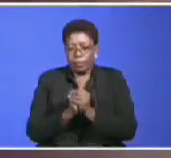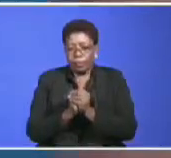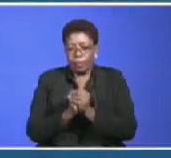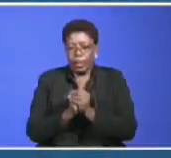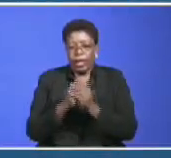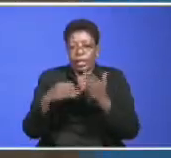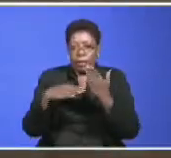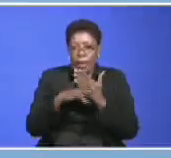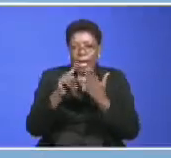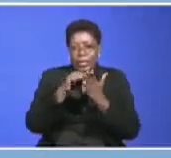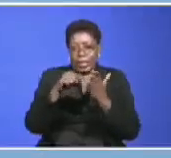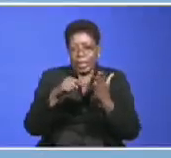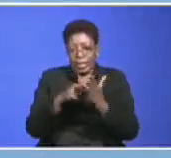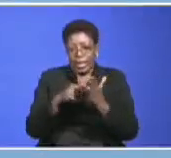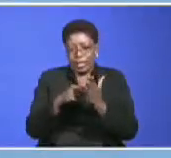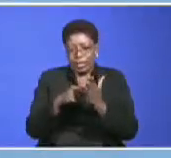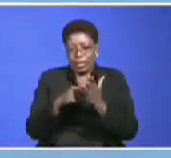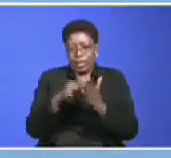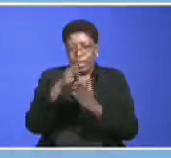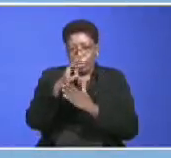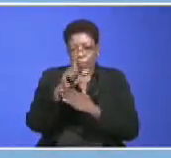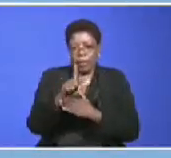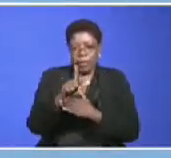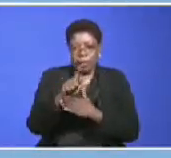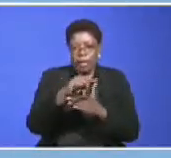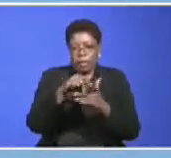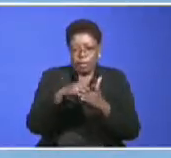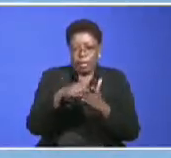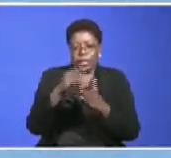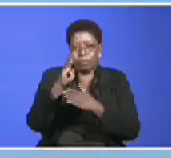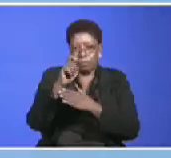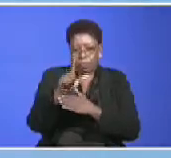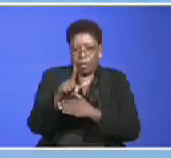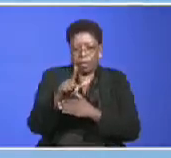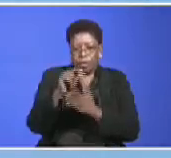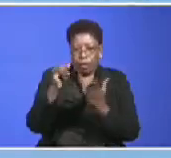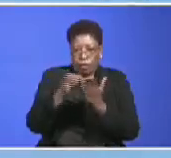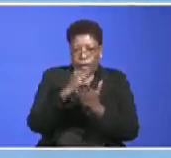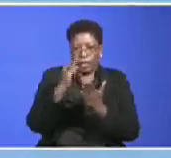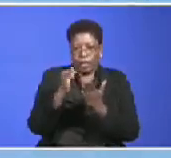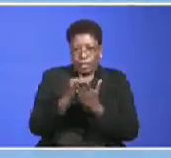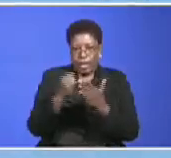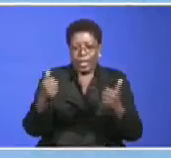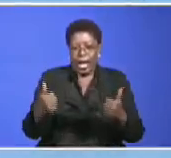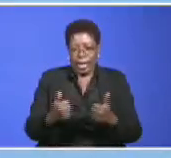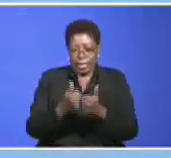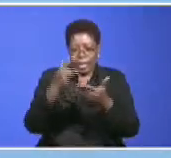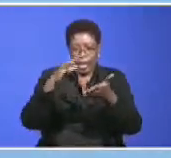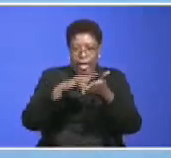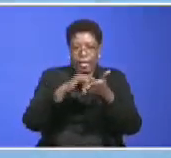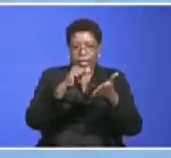bill. The authority would have responsibility for investigating civil aviation accidents